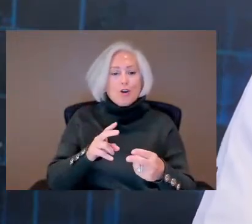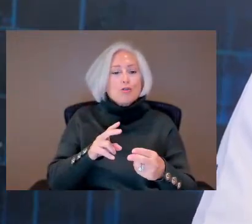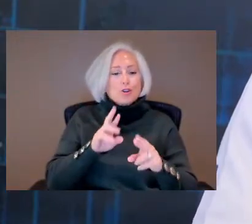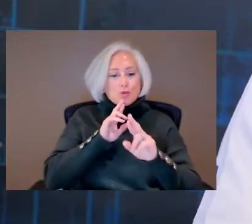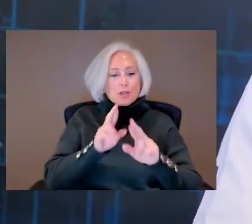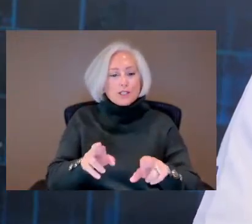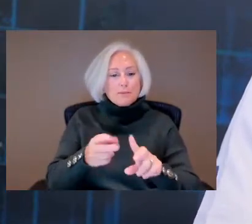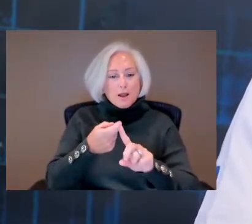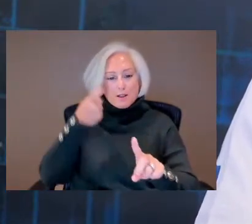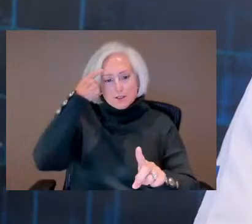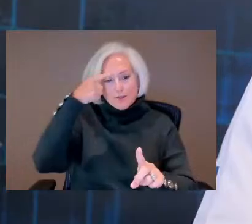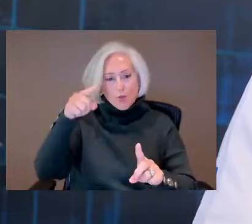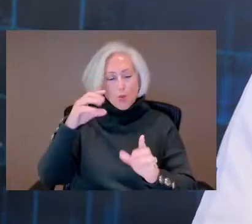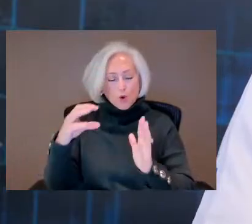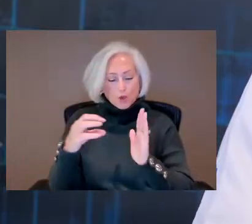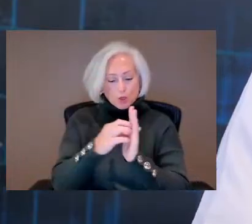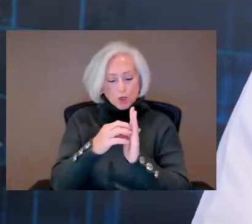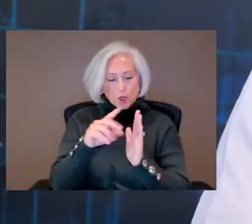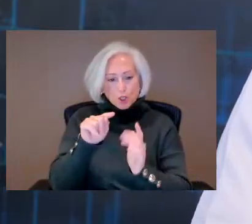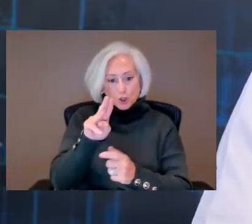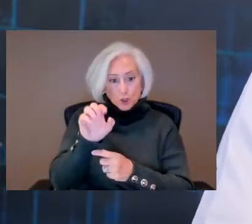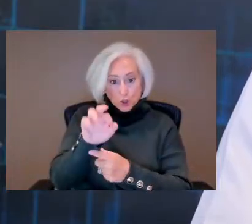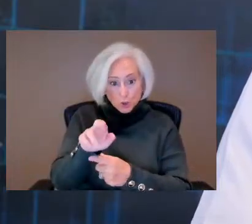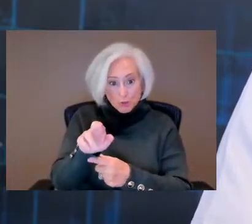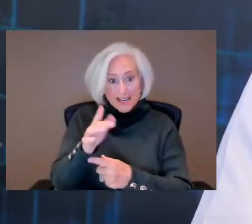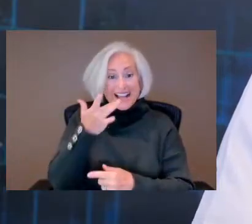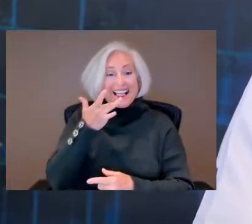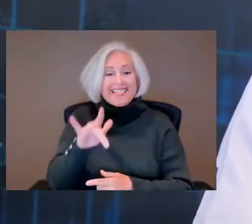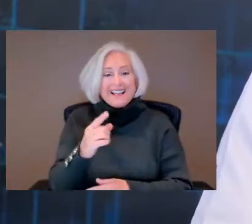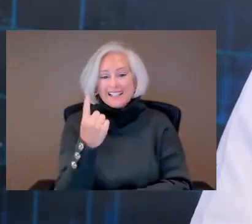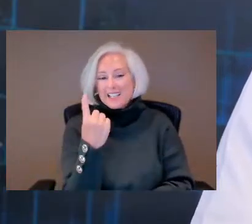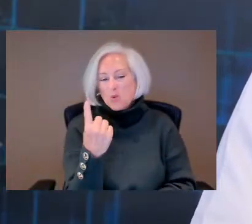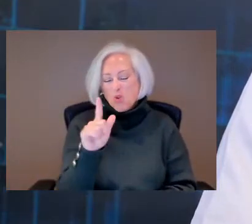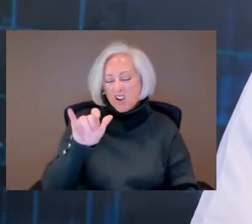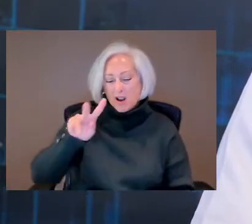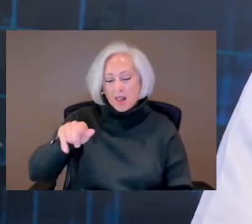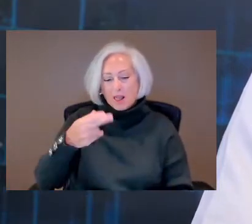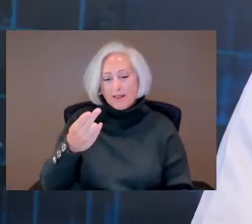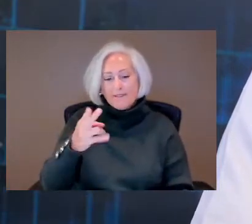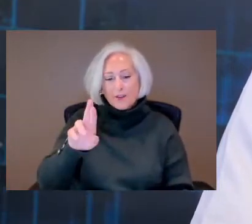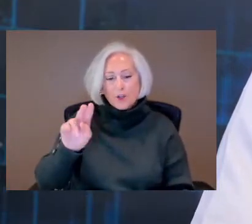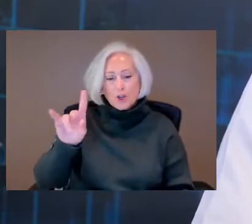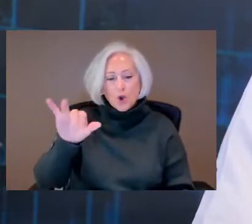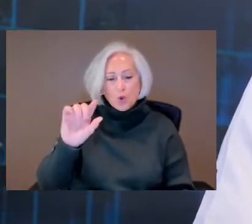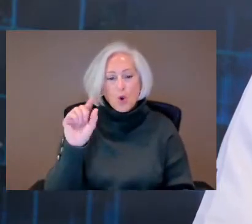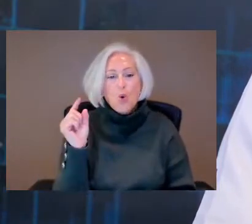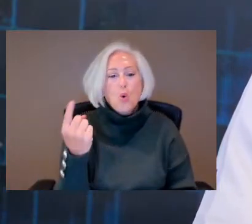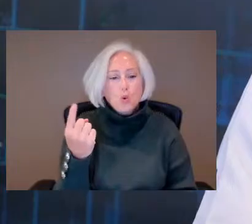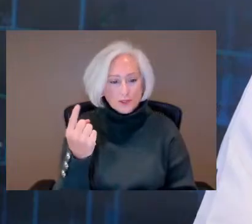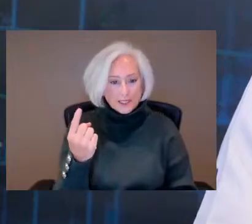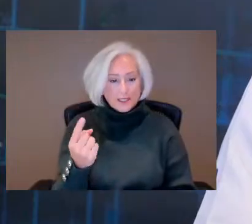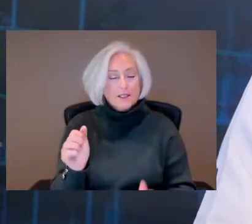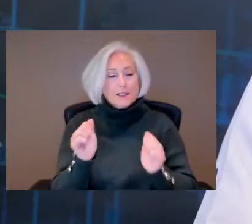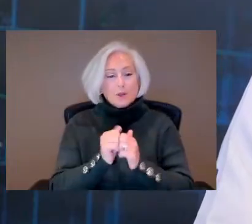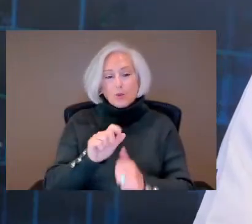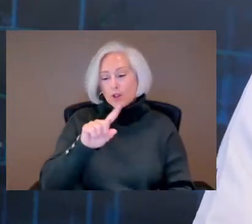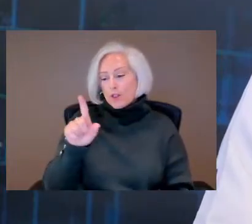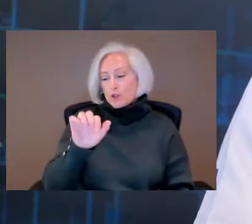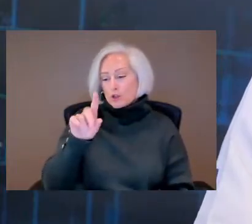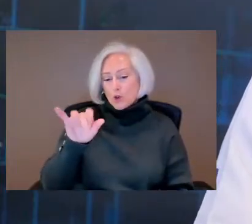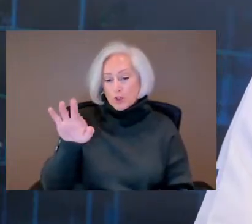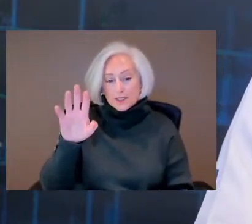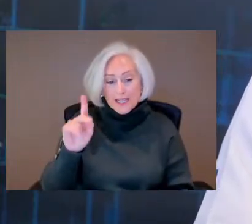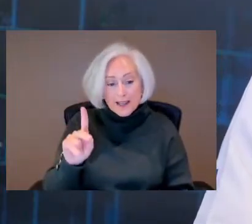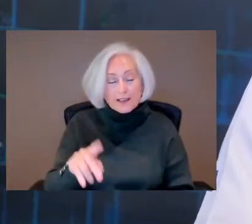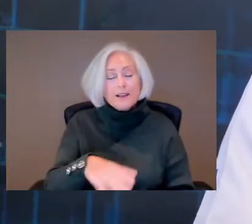that fortunately it had only gone to just one lymph node. And so, like Reggie said, with the Zoladex and other hormone treatments, those are